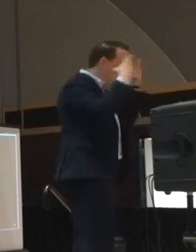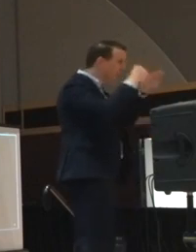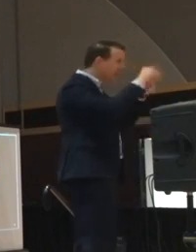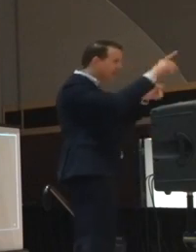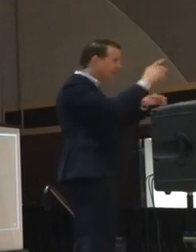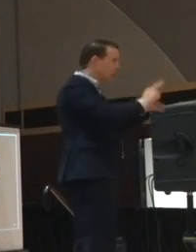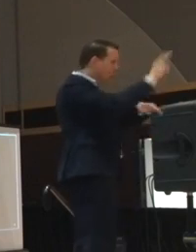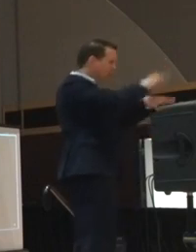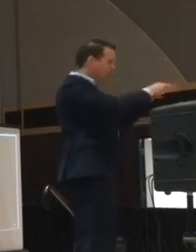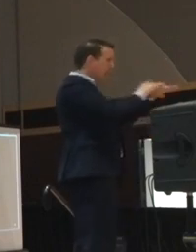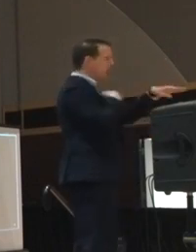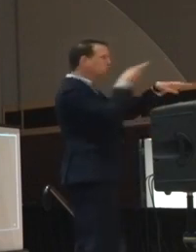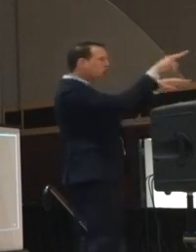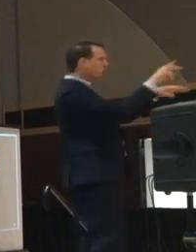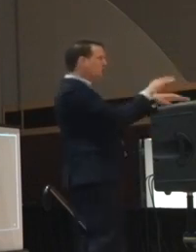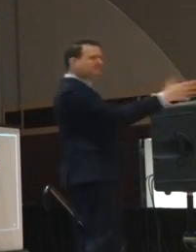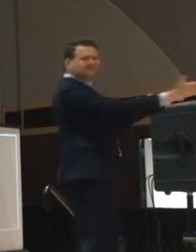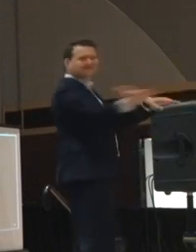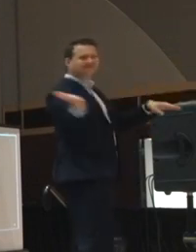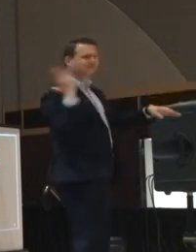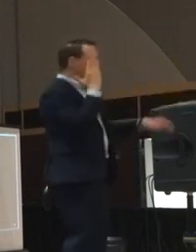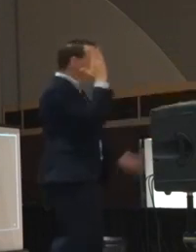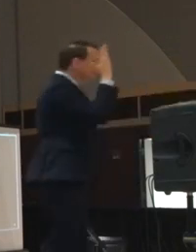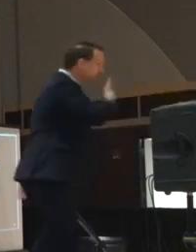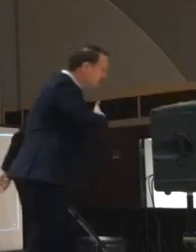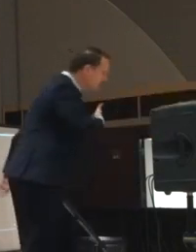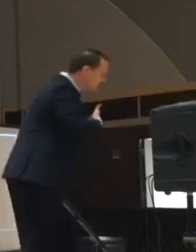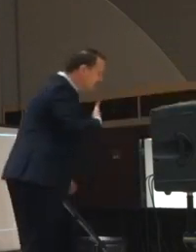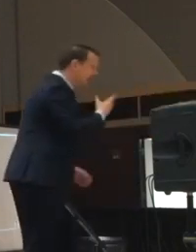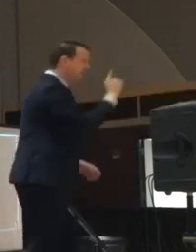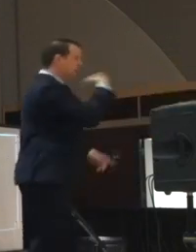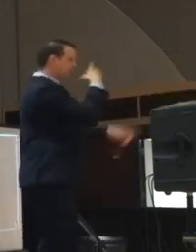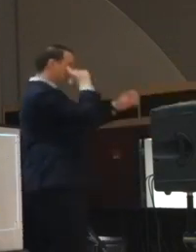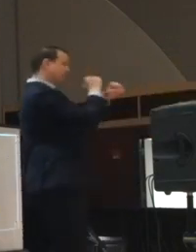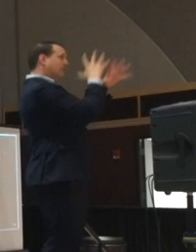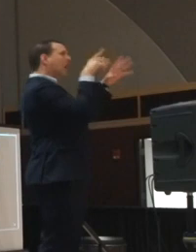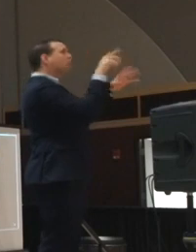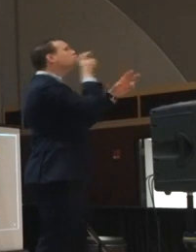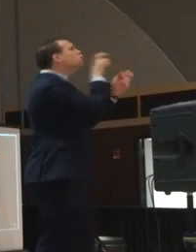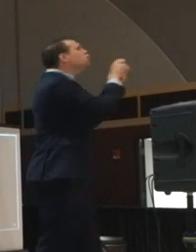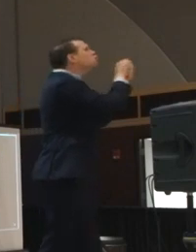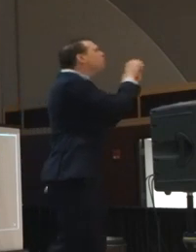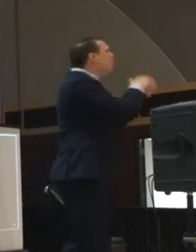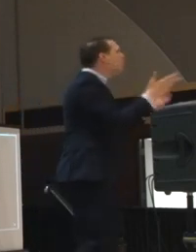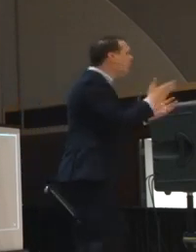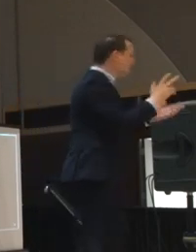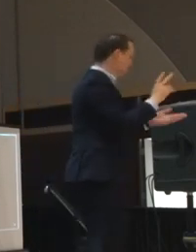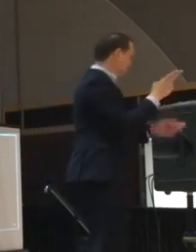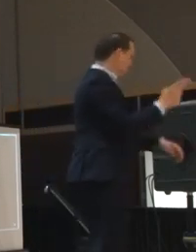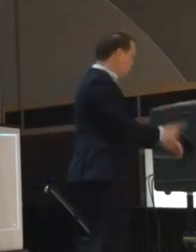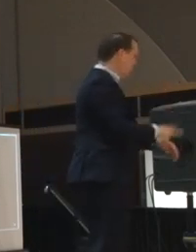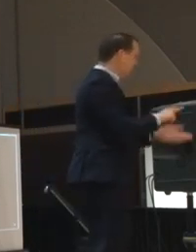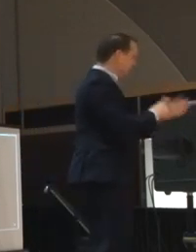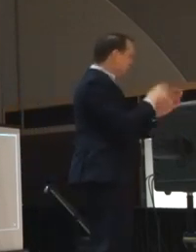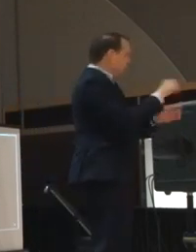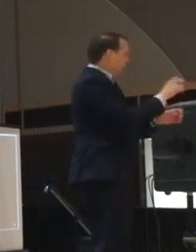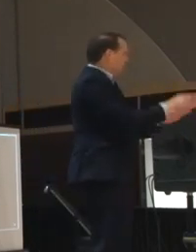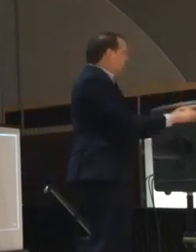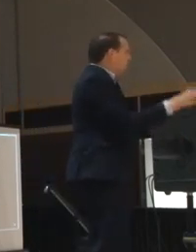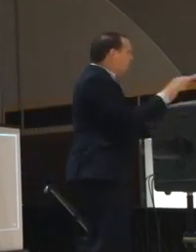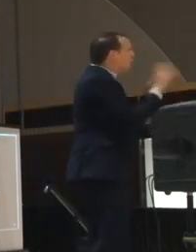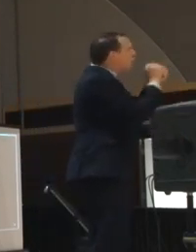launch pad. Nobody else did. And the first thing I visualized was, what are you chewing up? Yeah, it could be something really